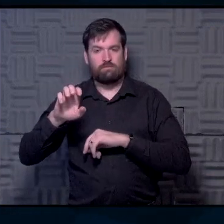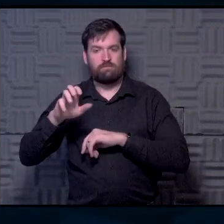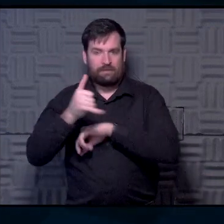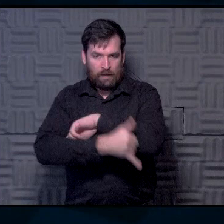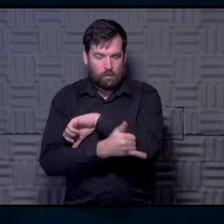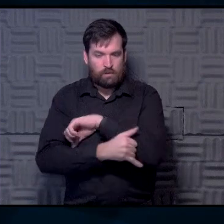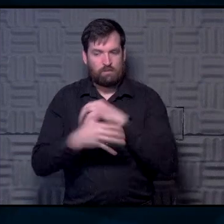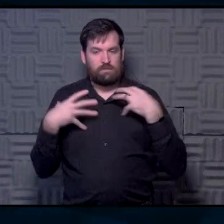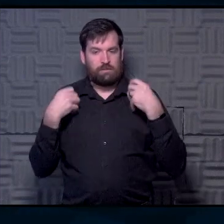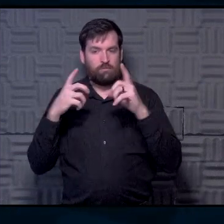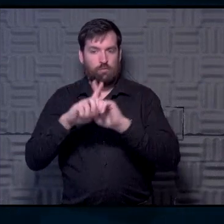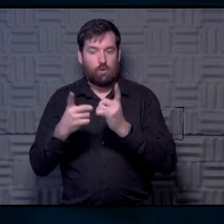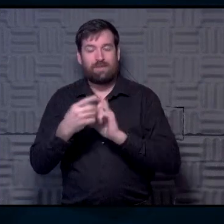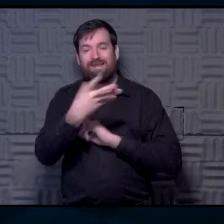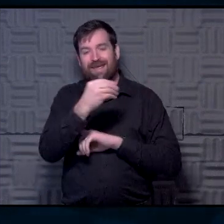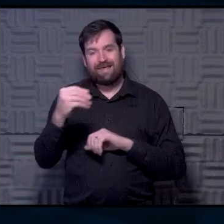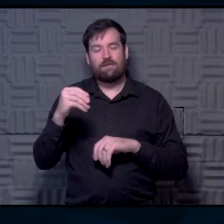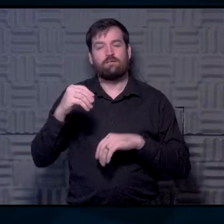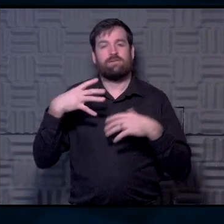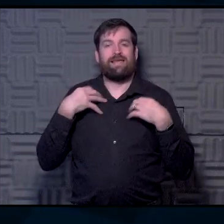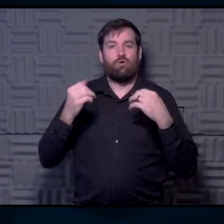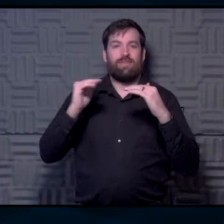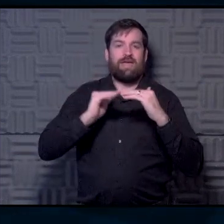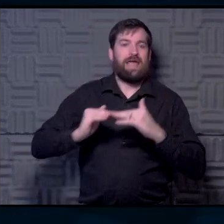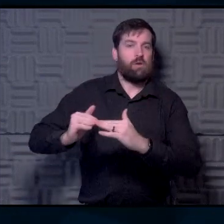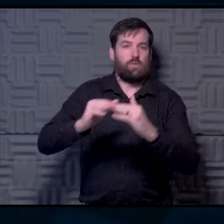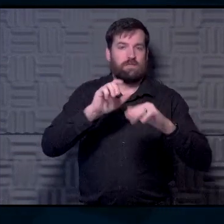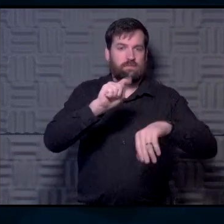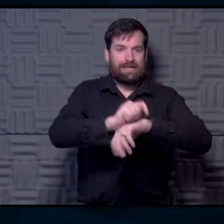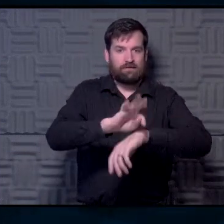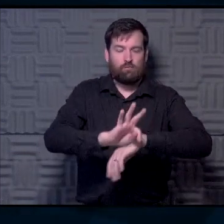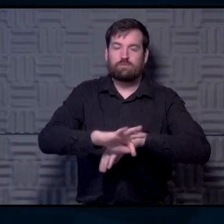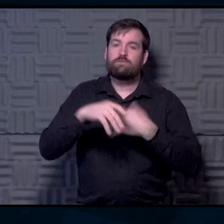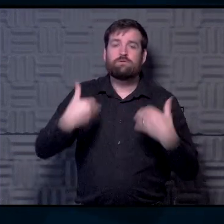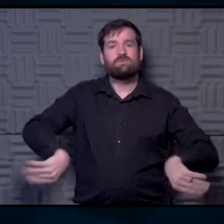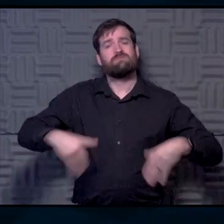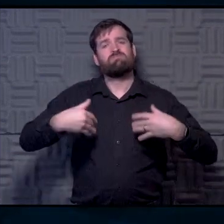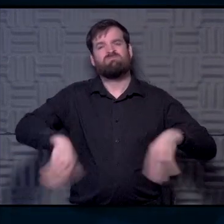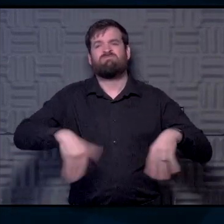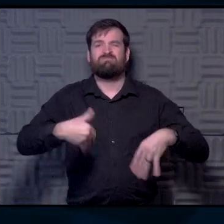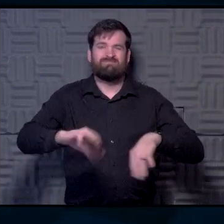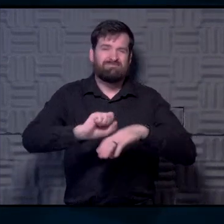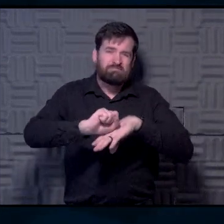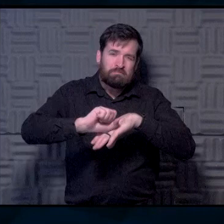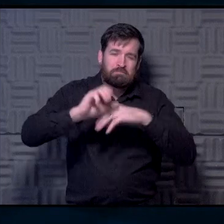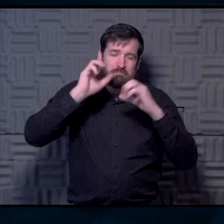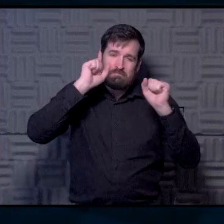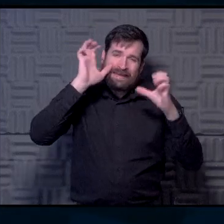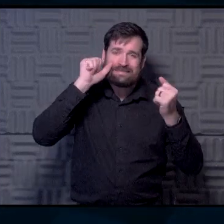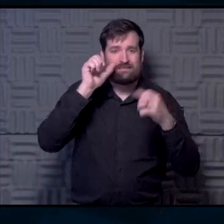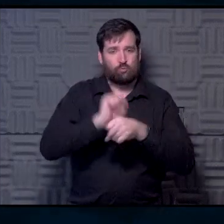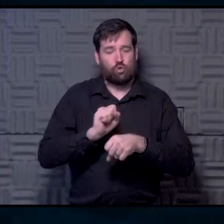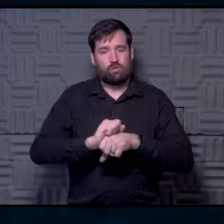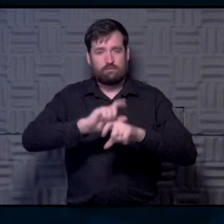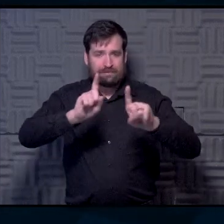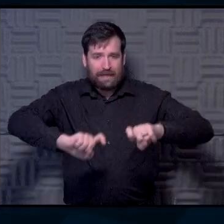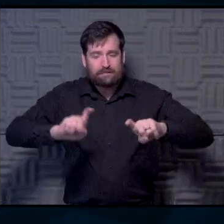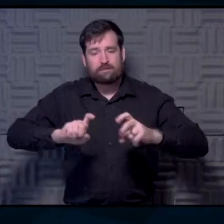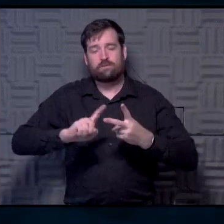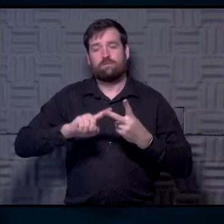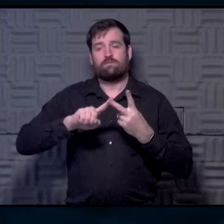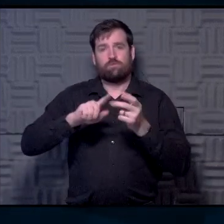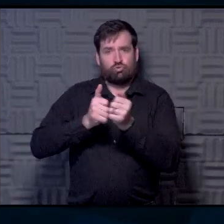Wyandotte County Health Equity Task Force. They are doing amazing work with respect to testing, tracing, and